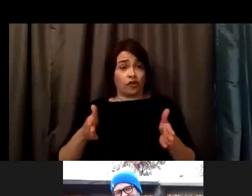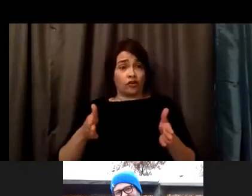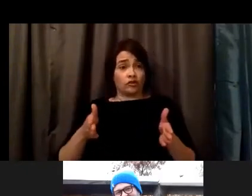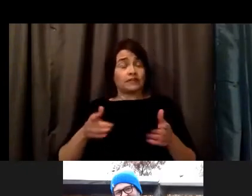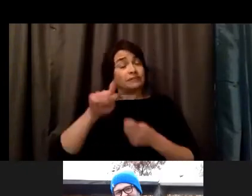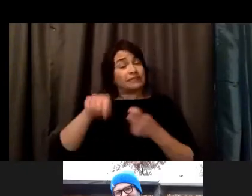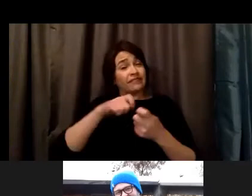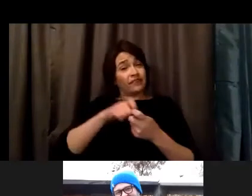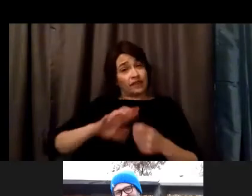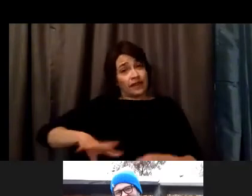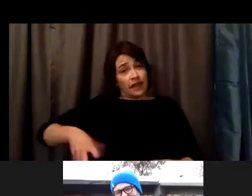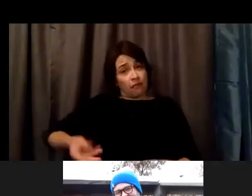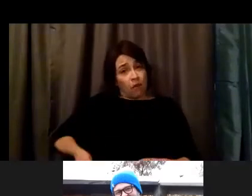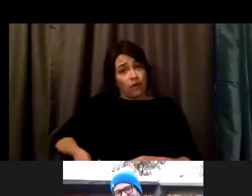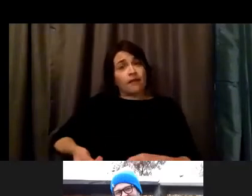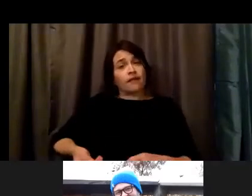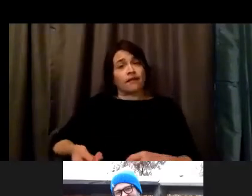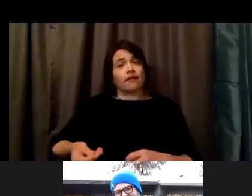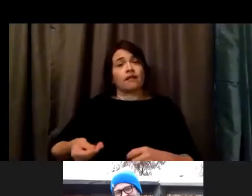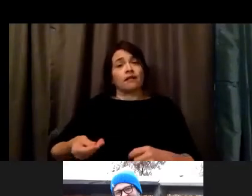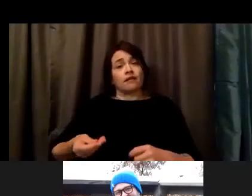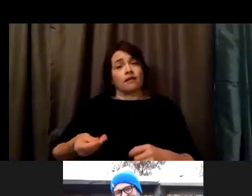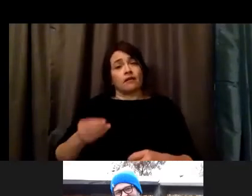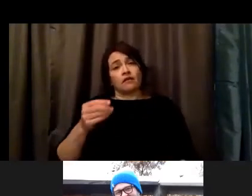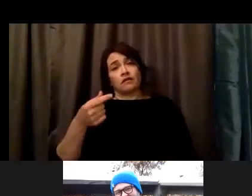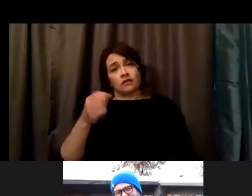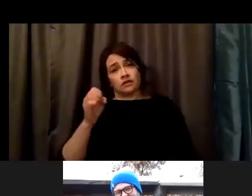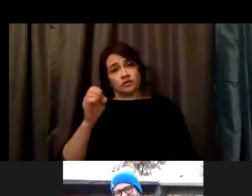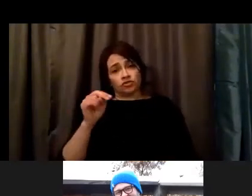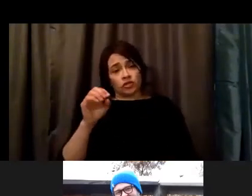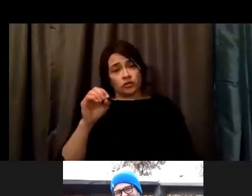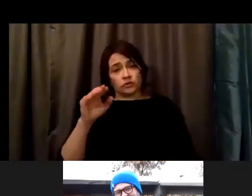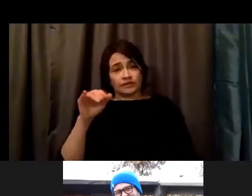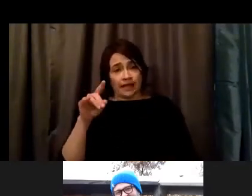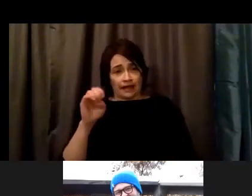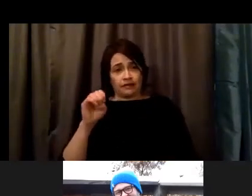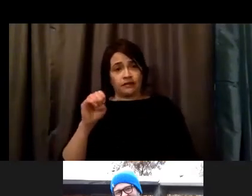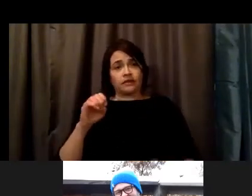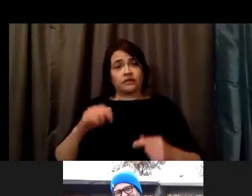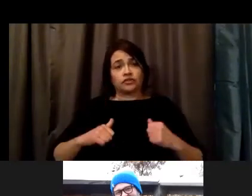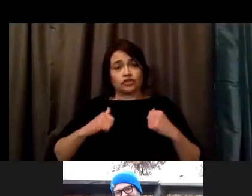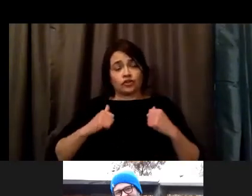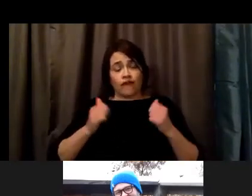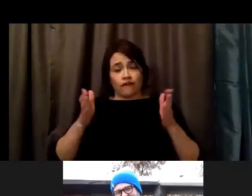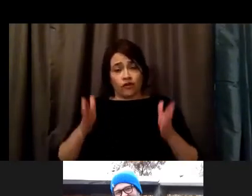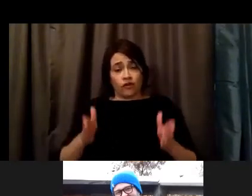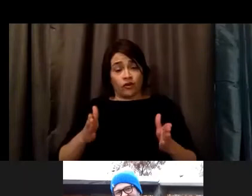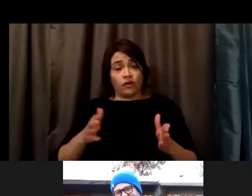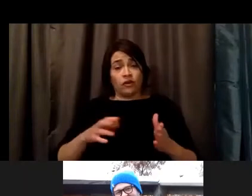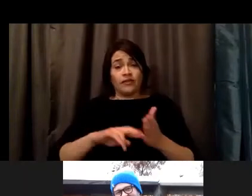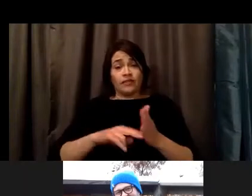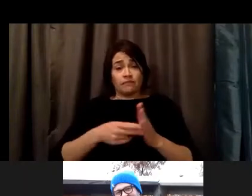survivor, is someone who had lost everything. And